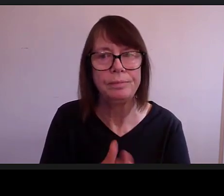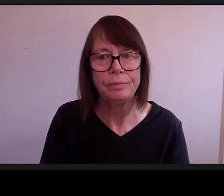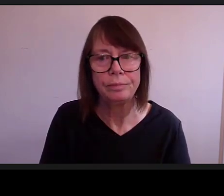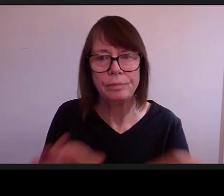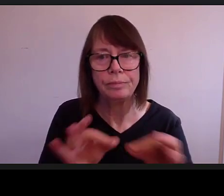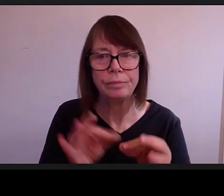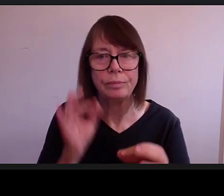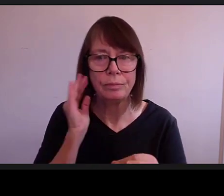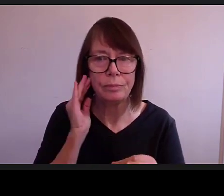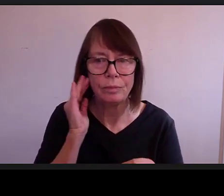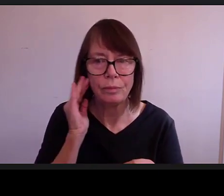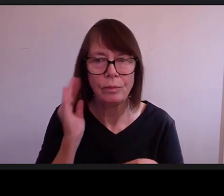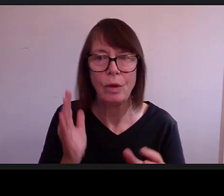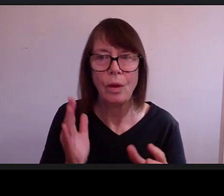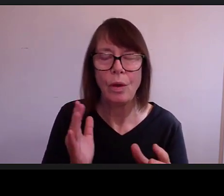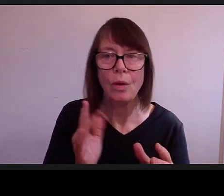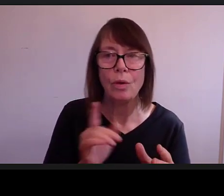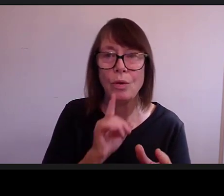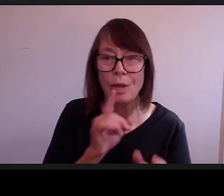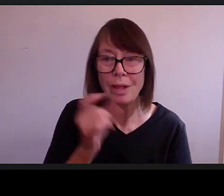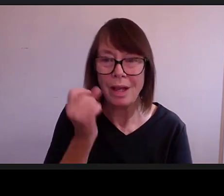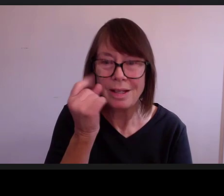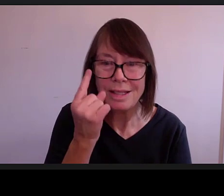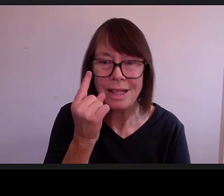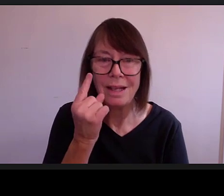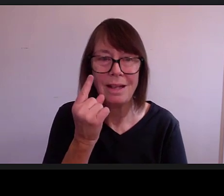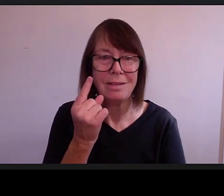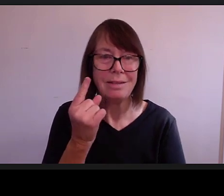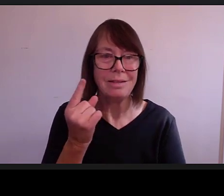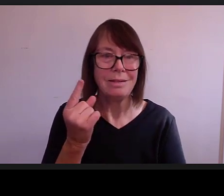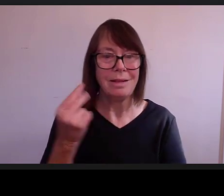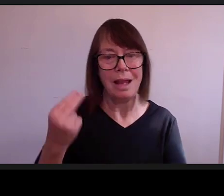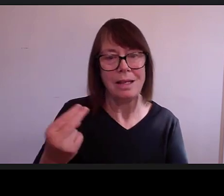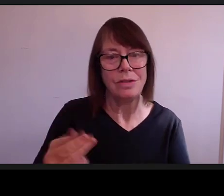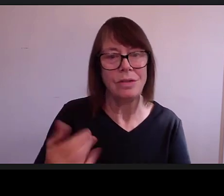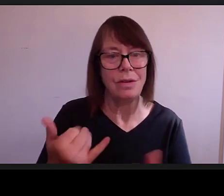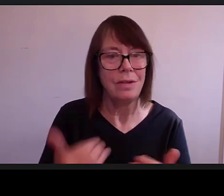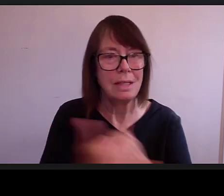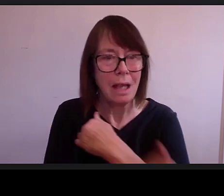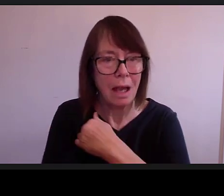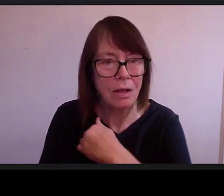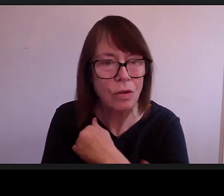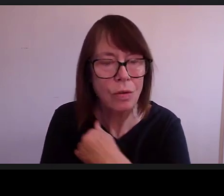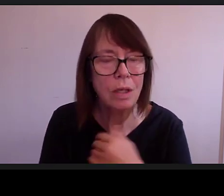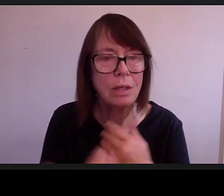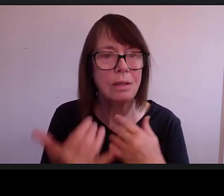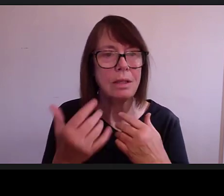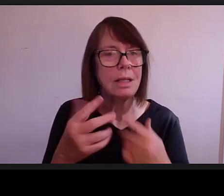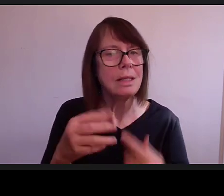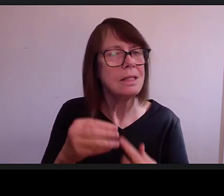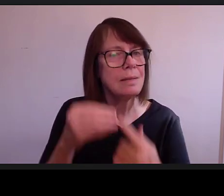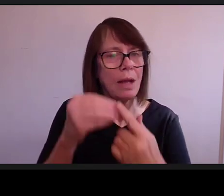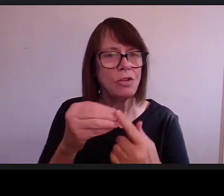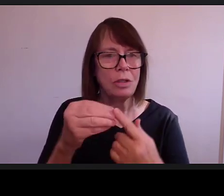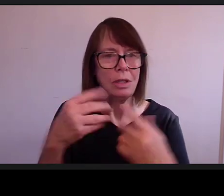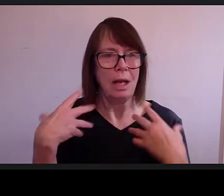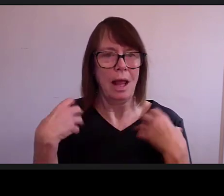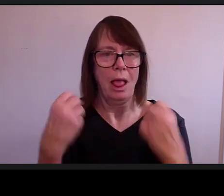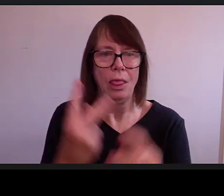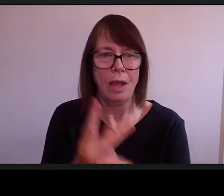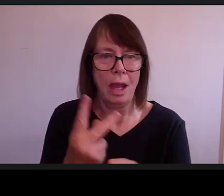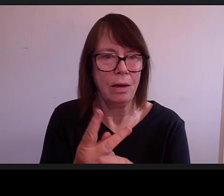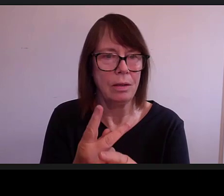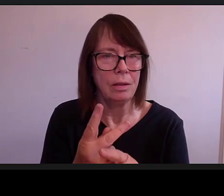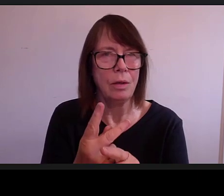everyone understand the real history of this country, especially those in healthcare. We need to unlearn